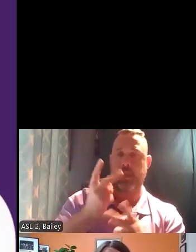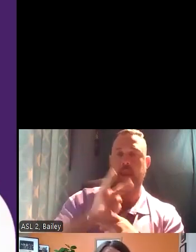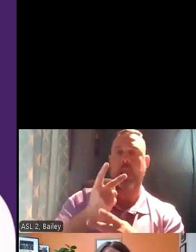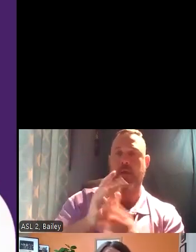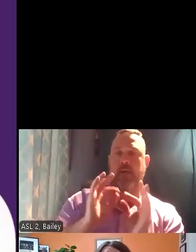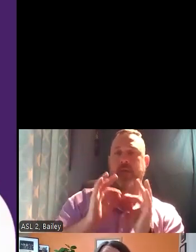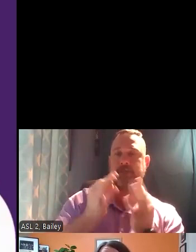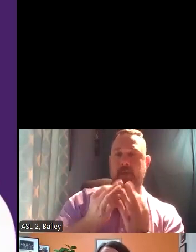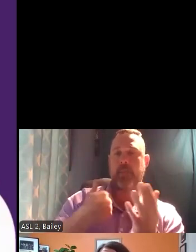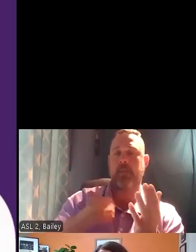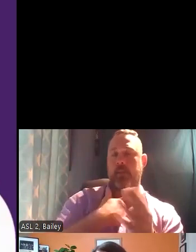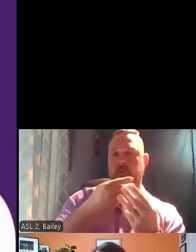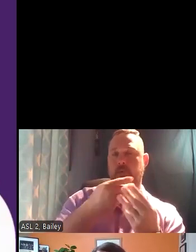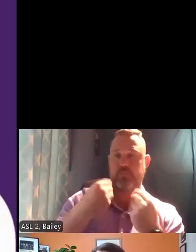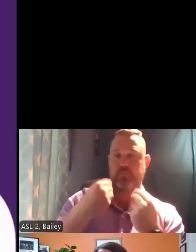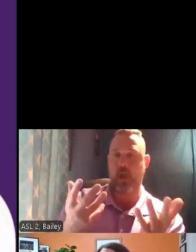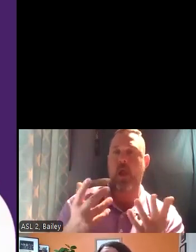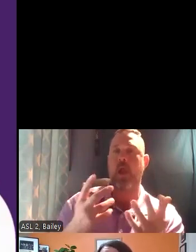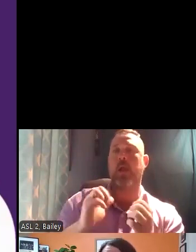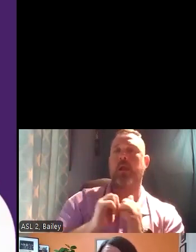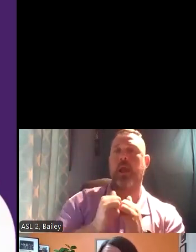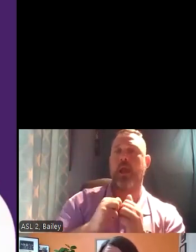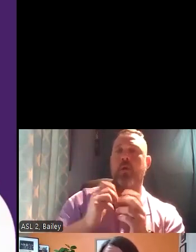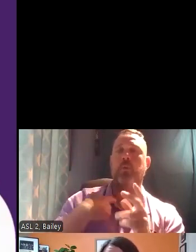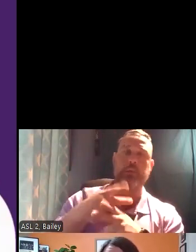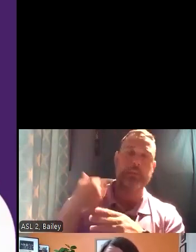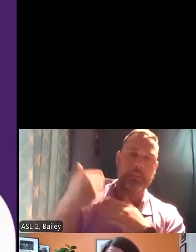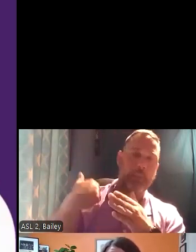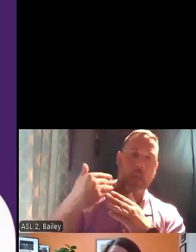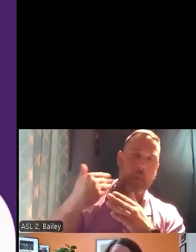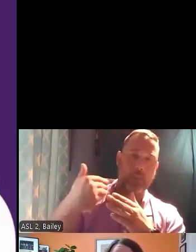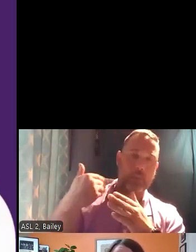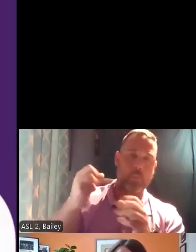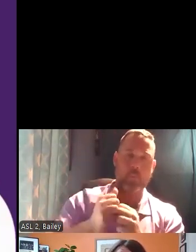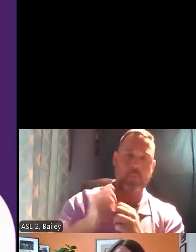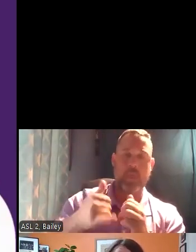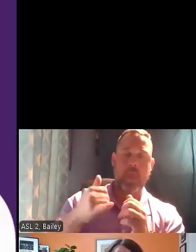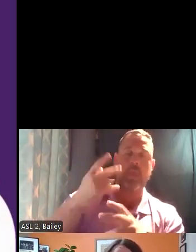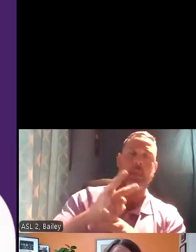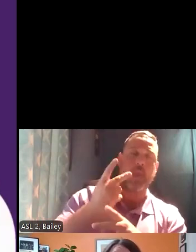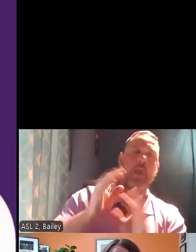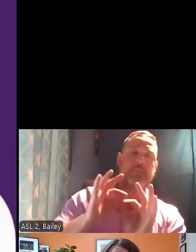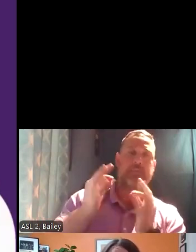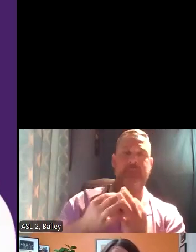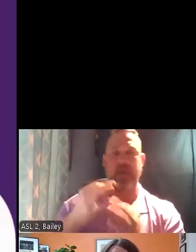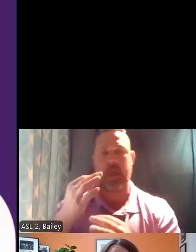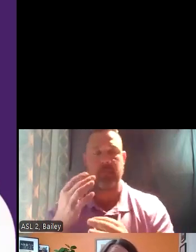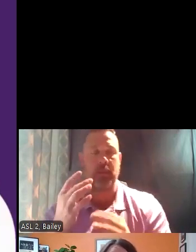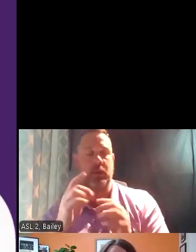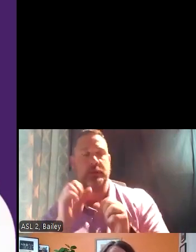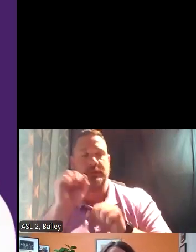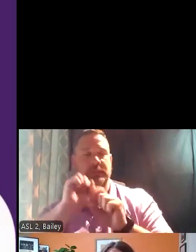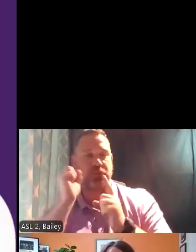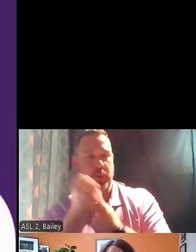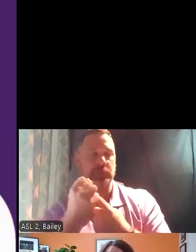members provide. And how do we keep up with that care as family dynamics continue to change and